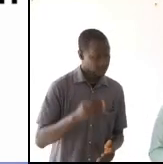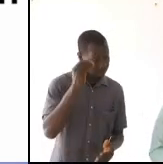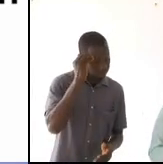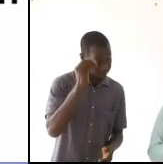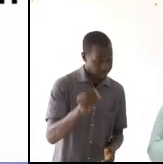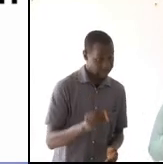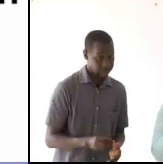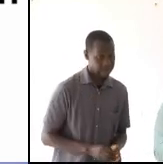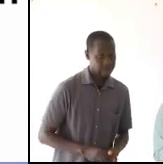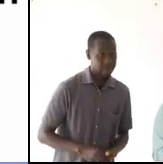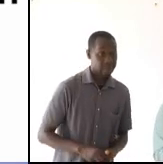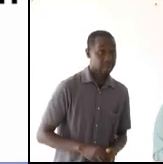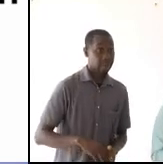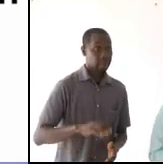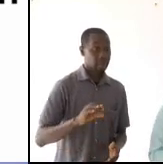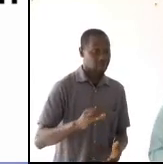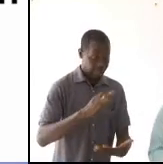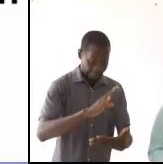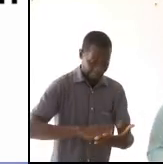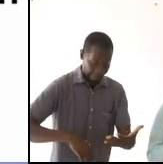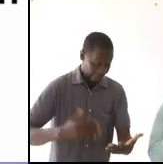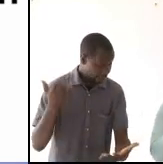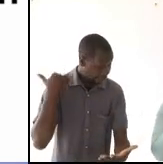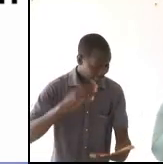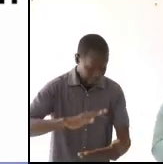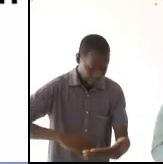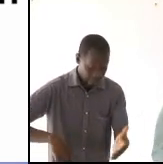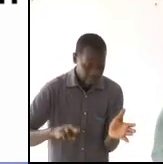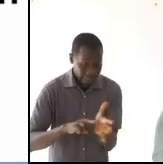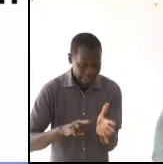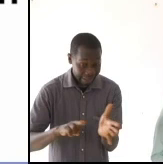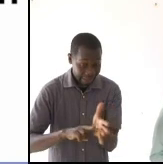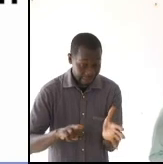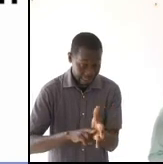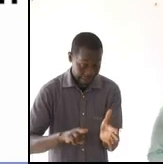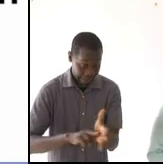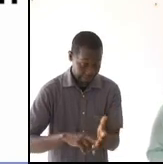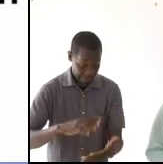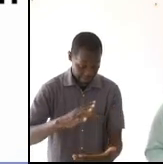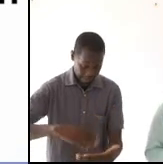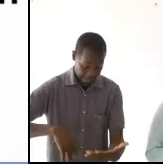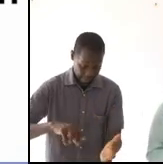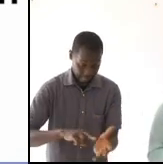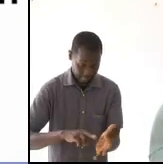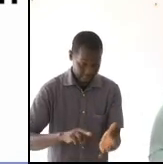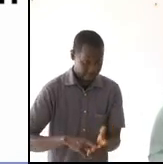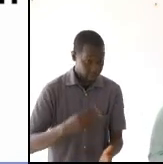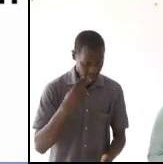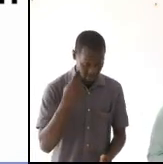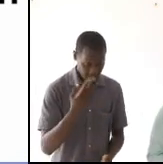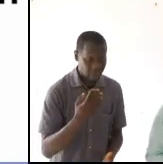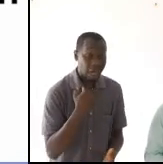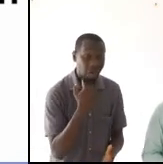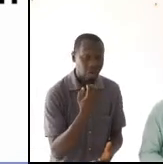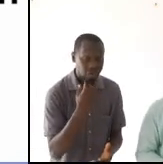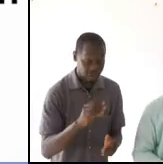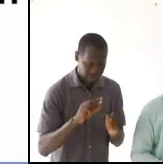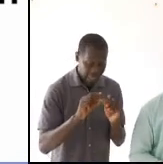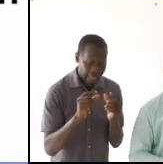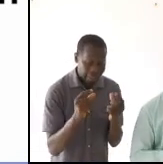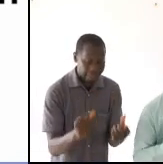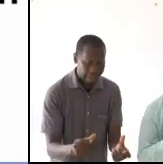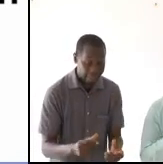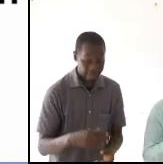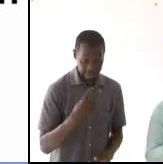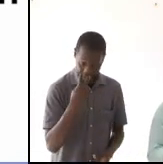to check past papers. We've said this, we cannot overemphasize past papers. They show you how questions appear,